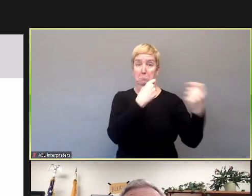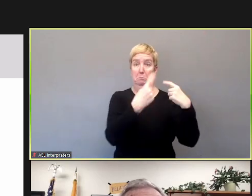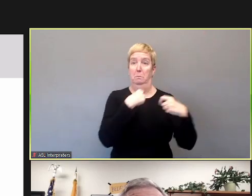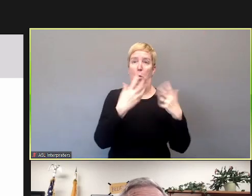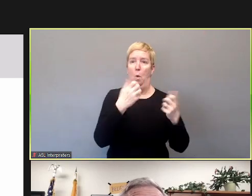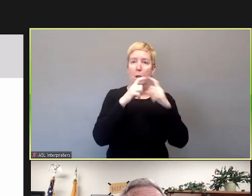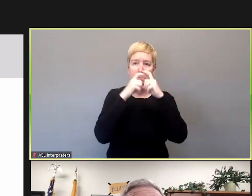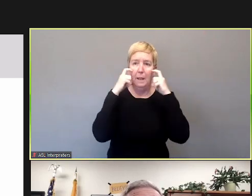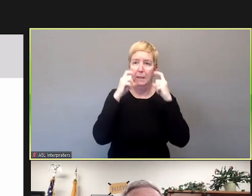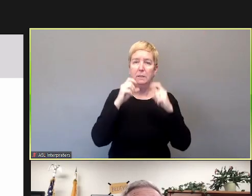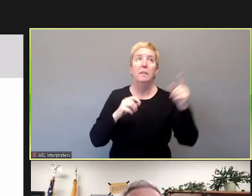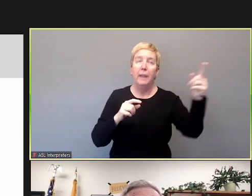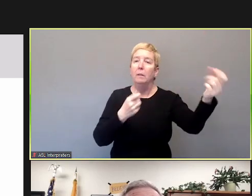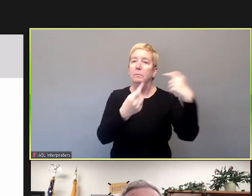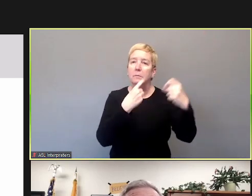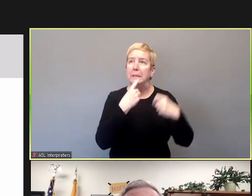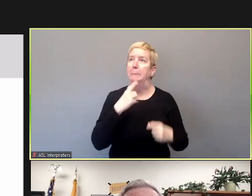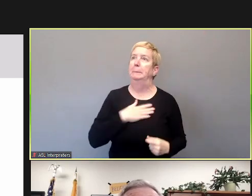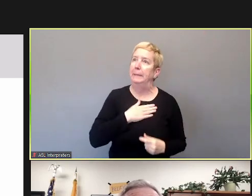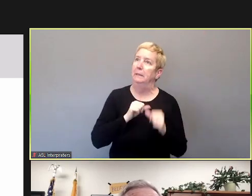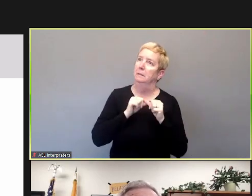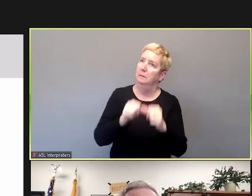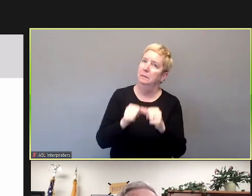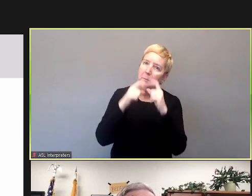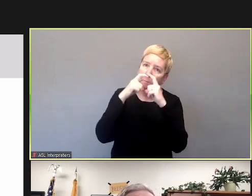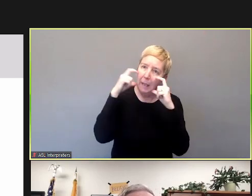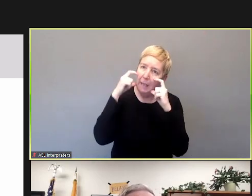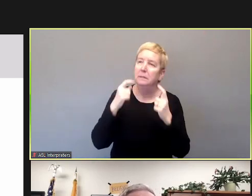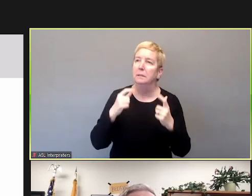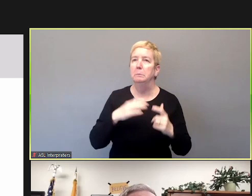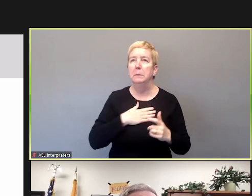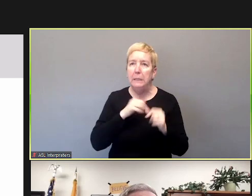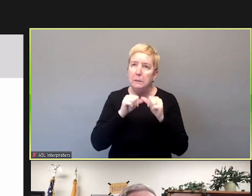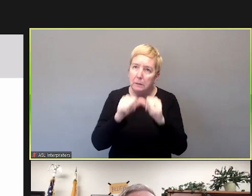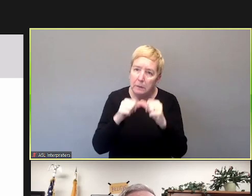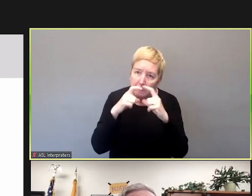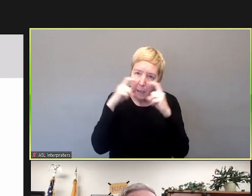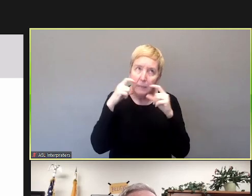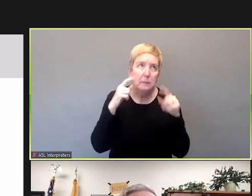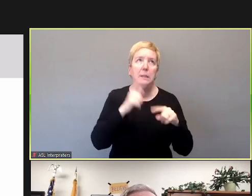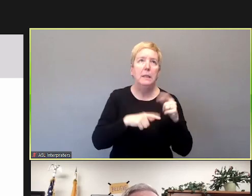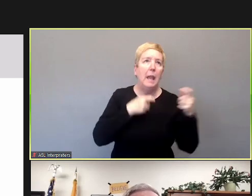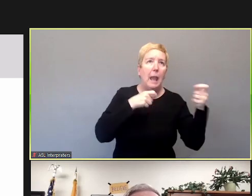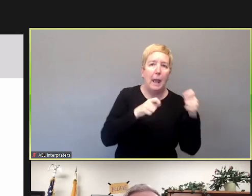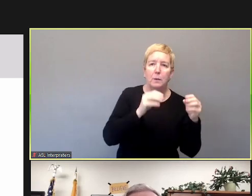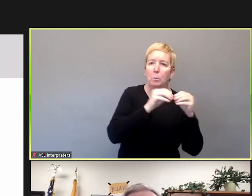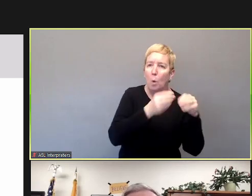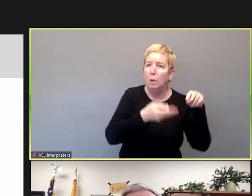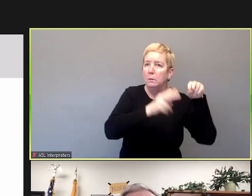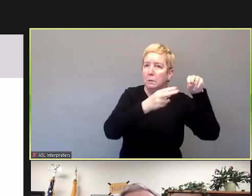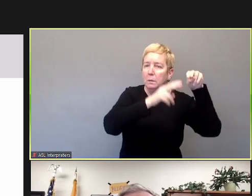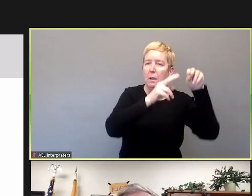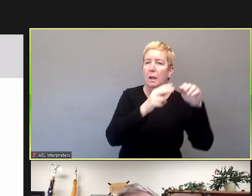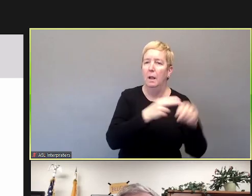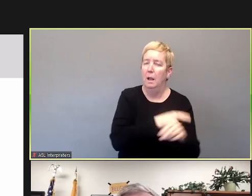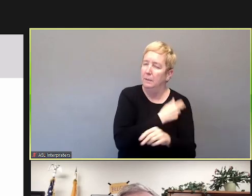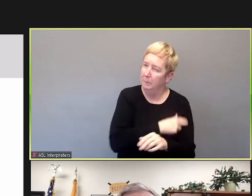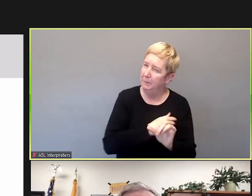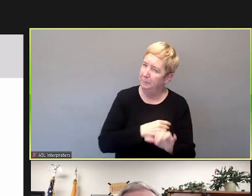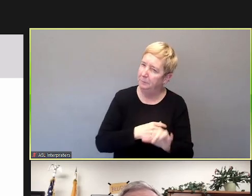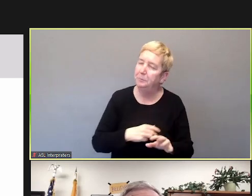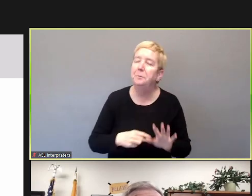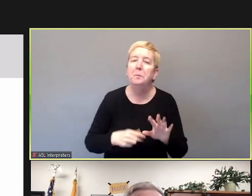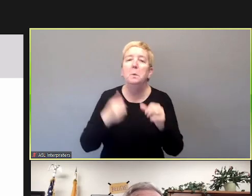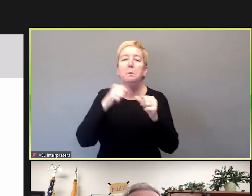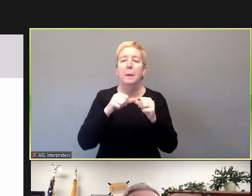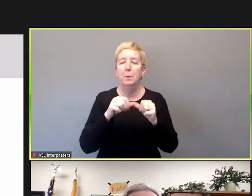please continue it, whatever we do, because we simply can't have more cases. Keep in mind, New Mexico, the Department of